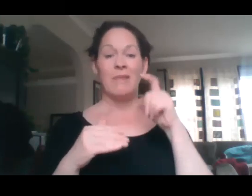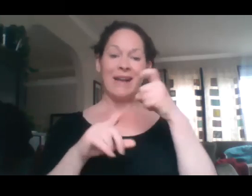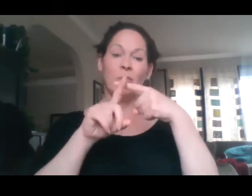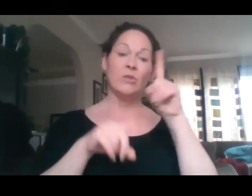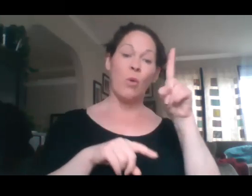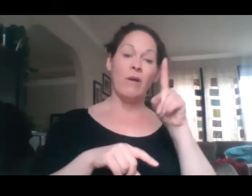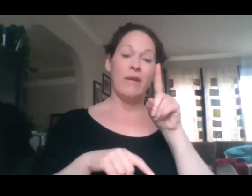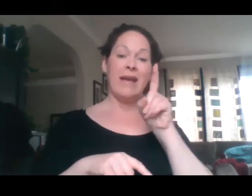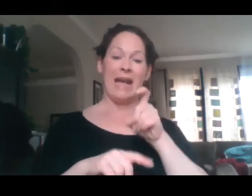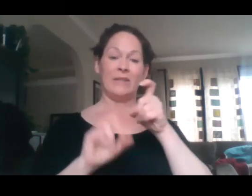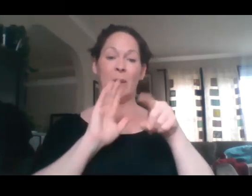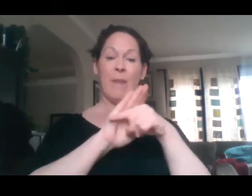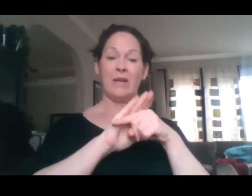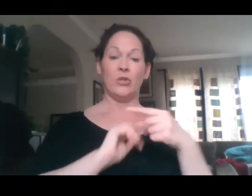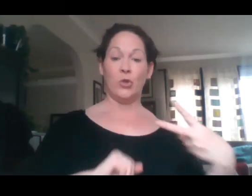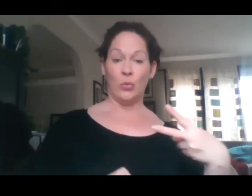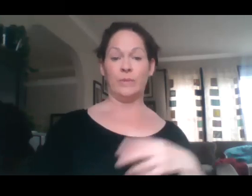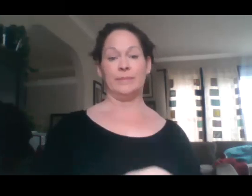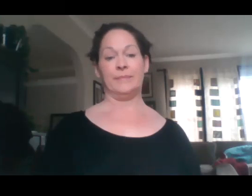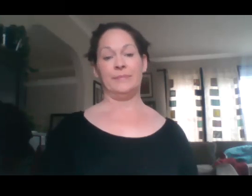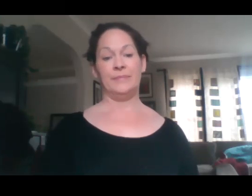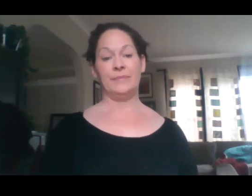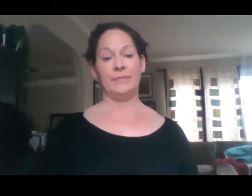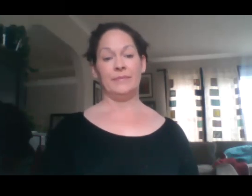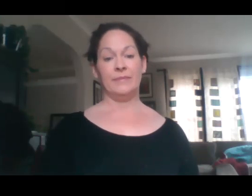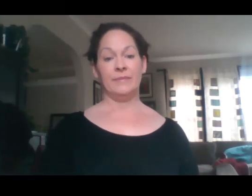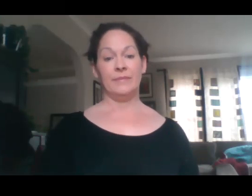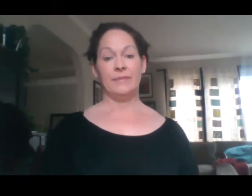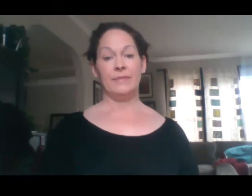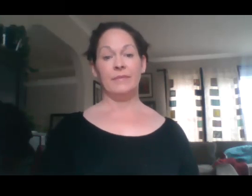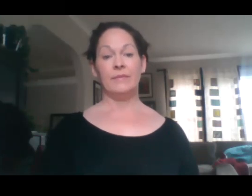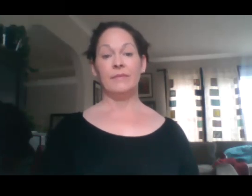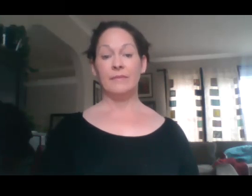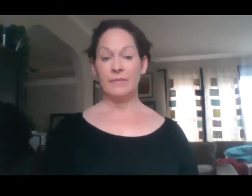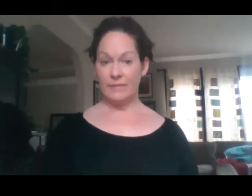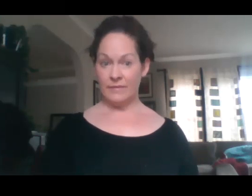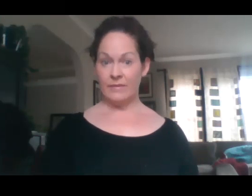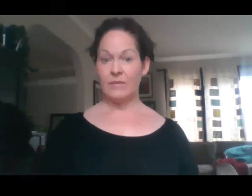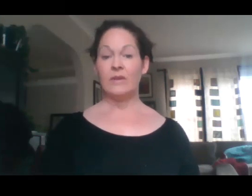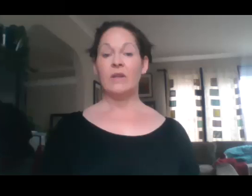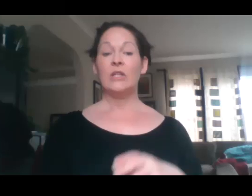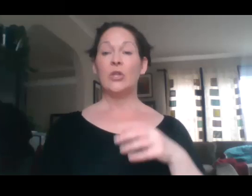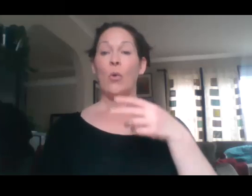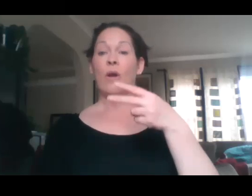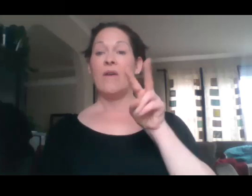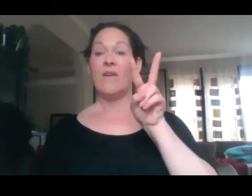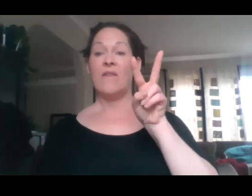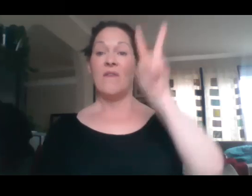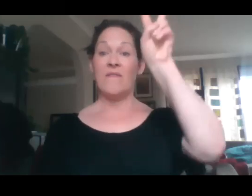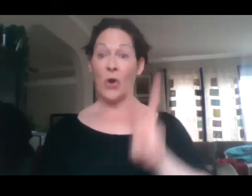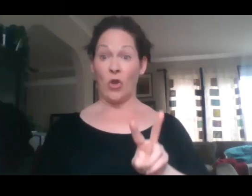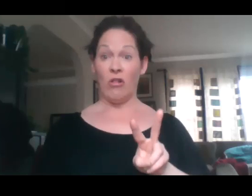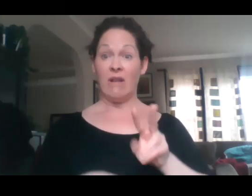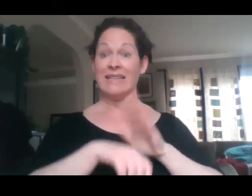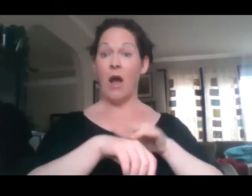and x minus 2. Well, I get a vertical asymptote at